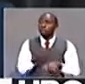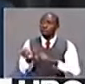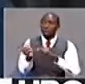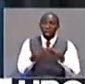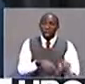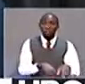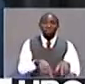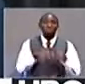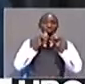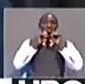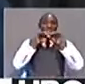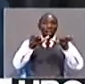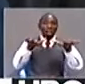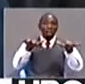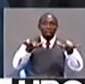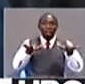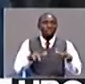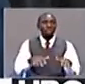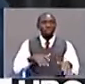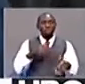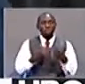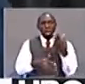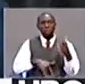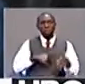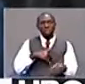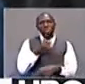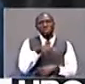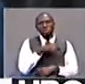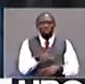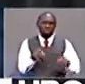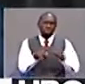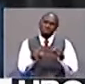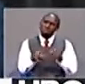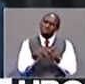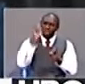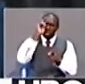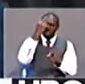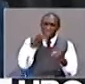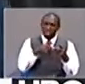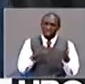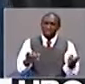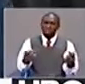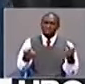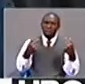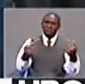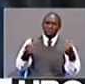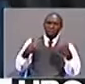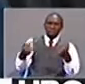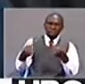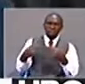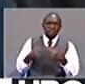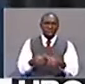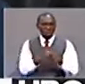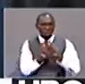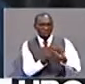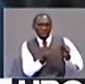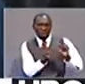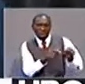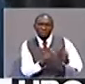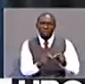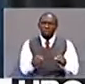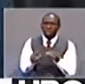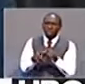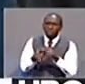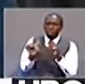they feel is wrong, then your government start also attacking them and threatening them, intimidating them, and spying on